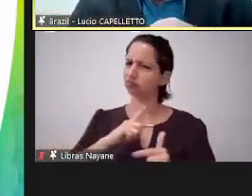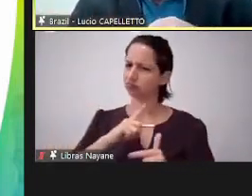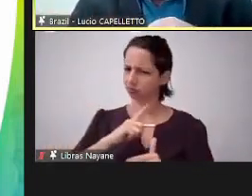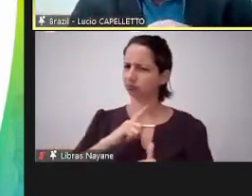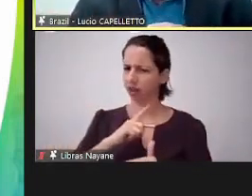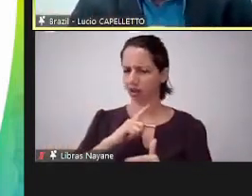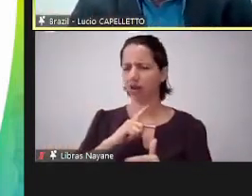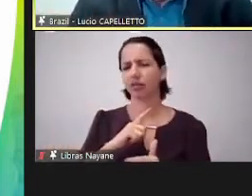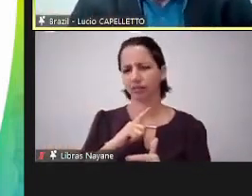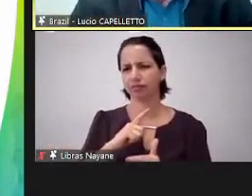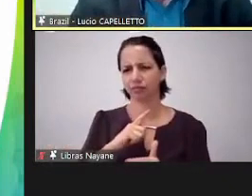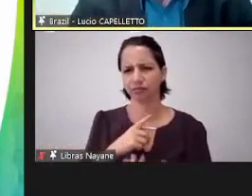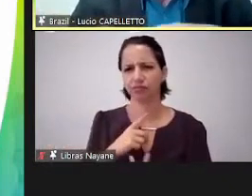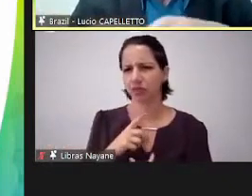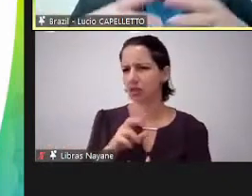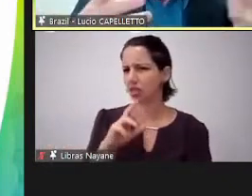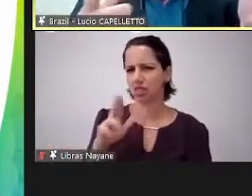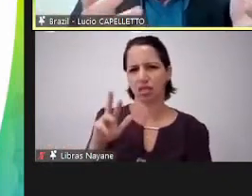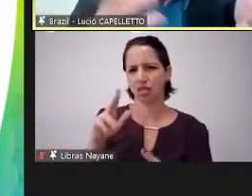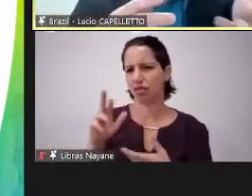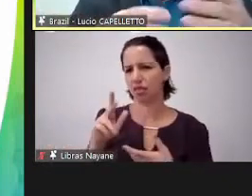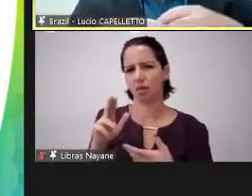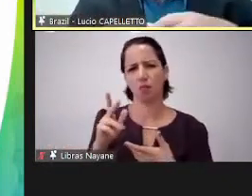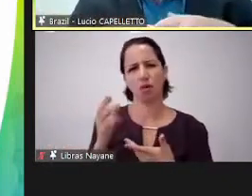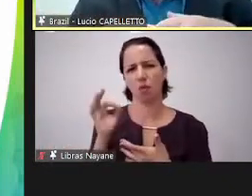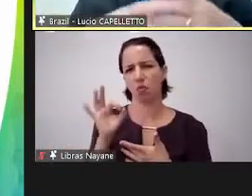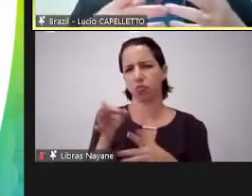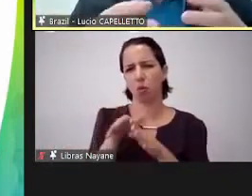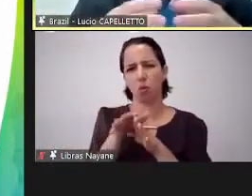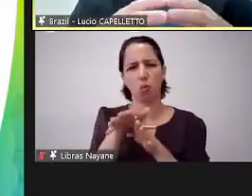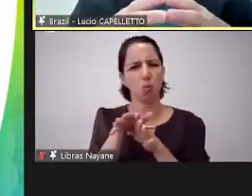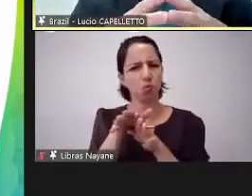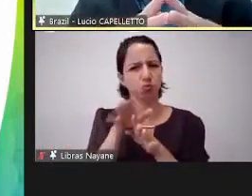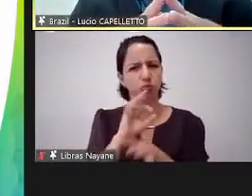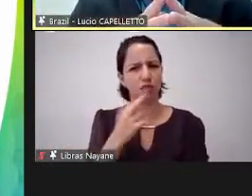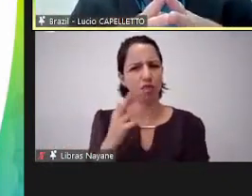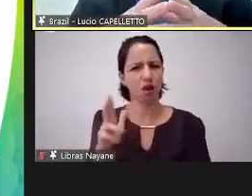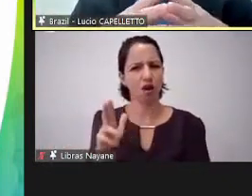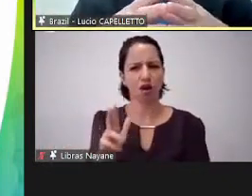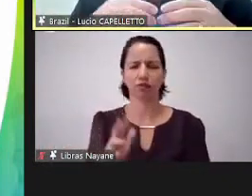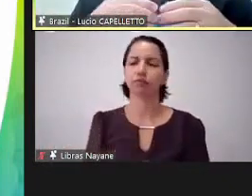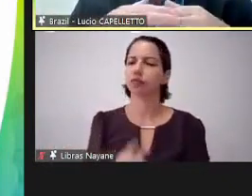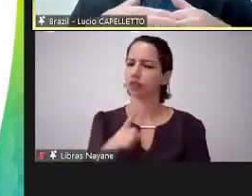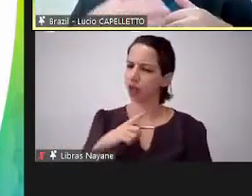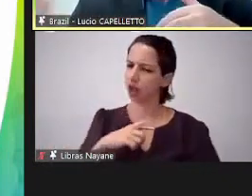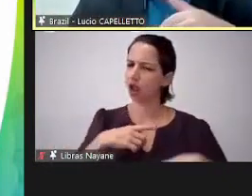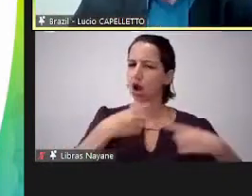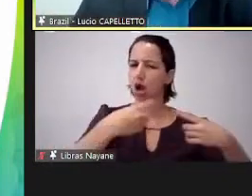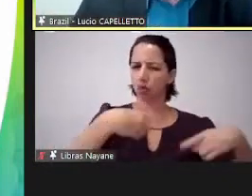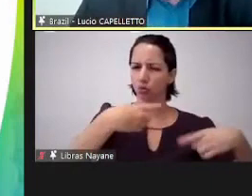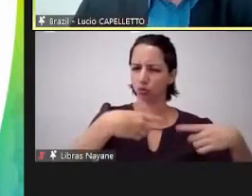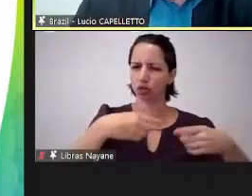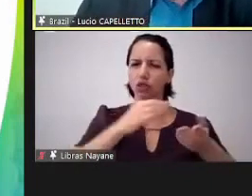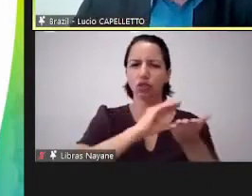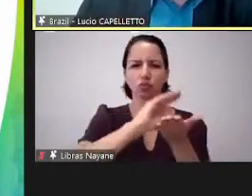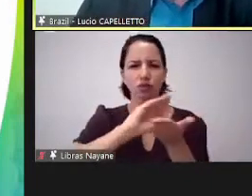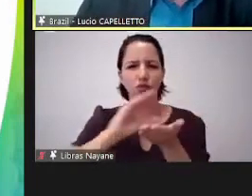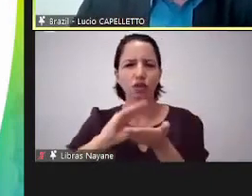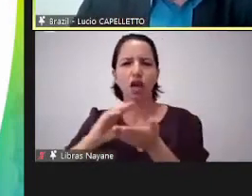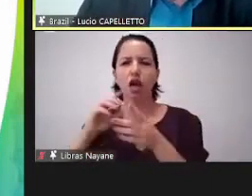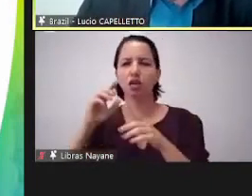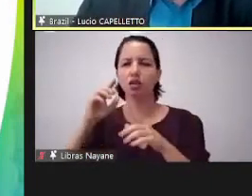a diversification. It's not recommendable. We have policies for